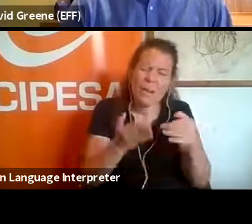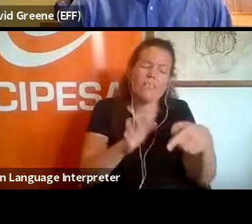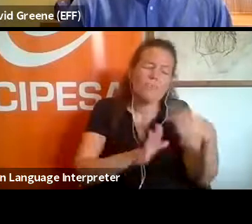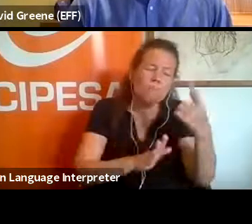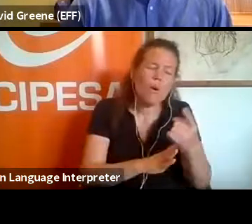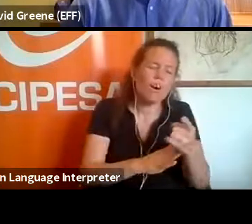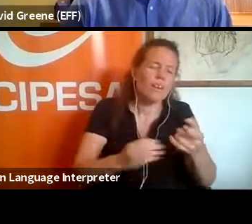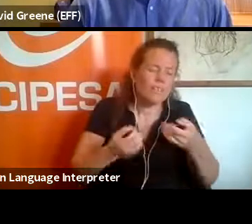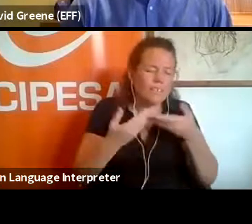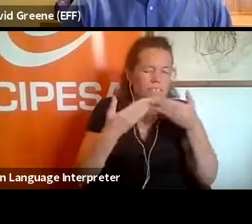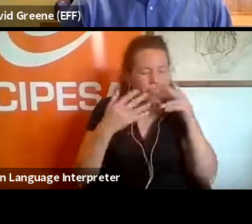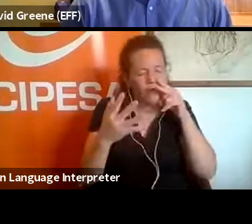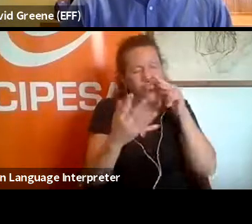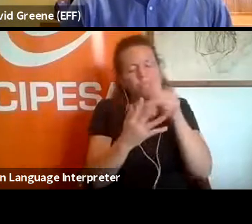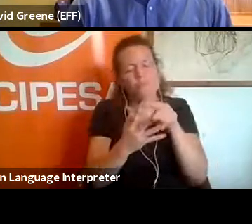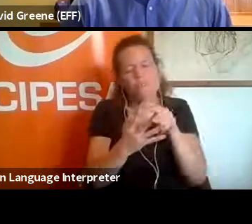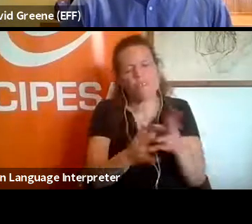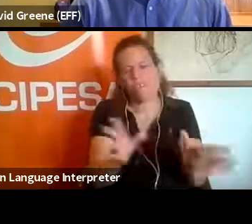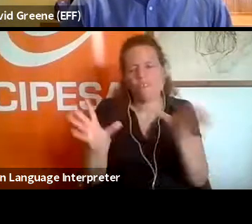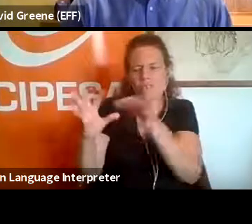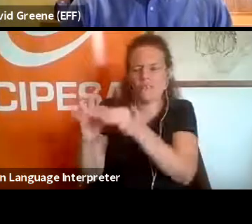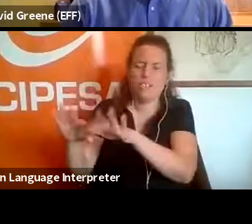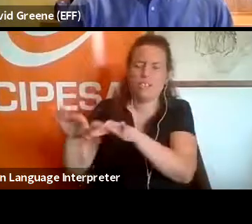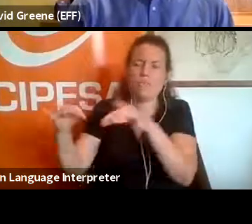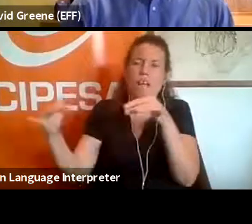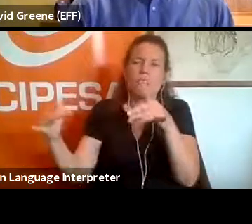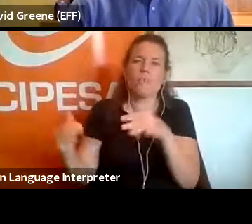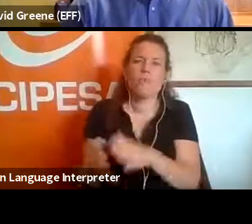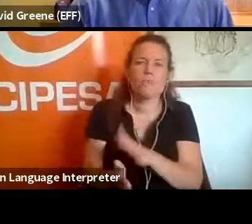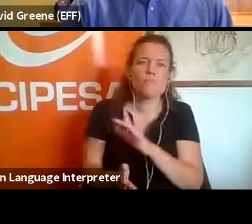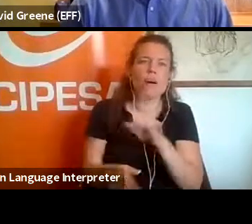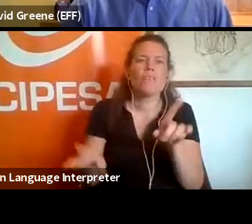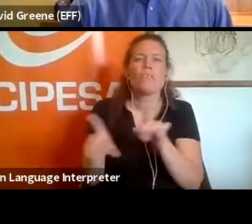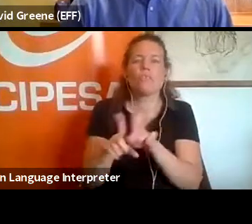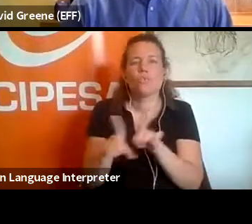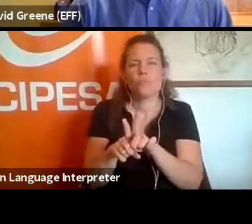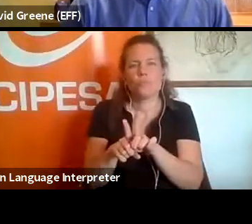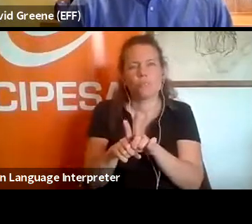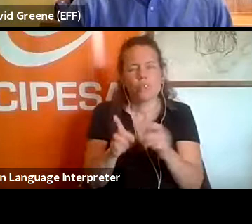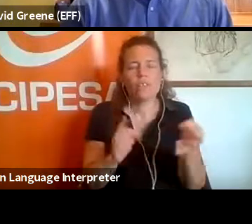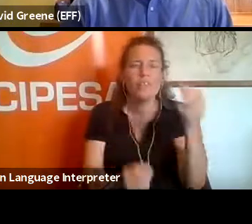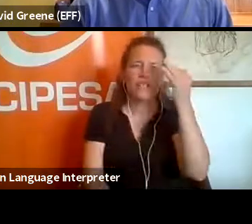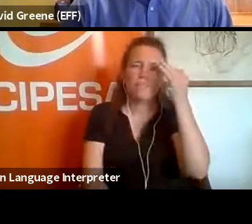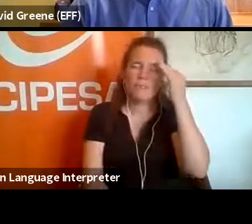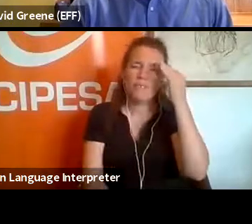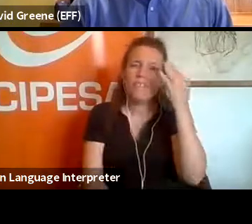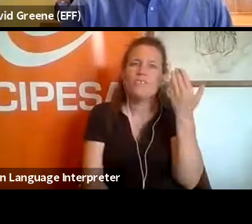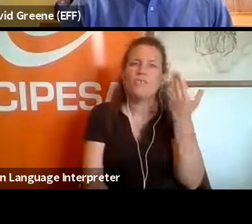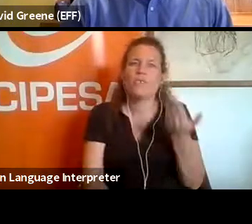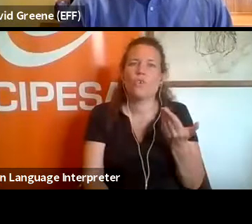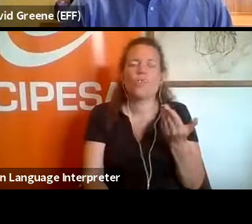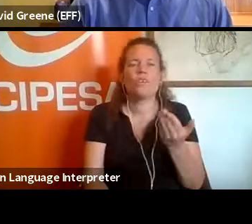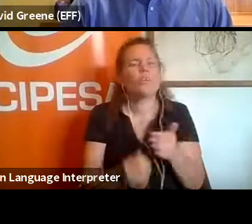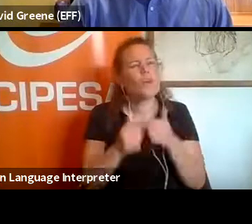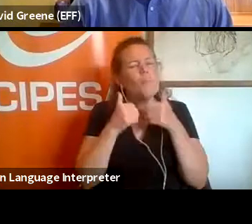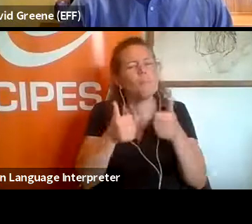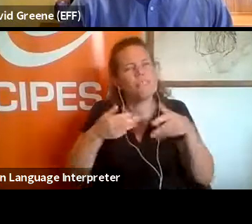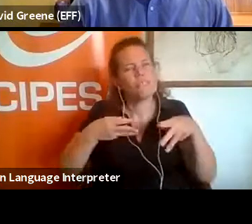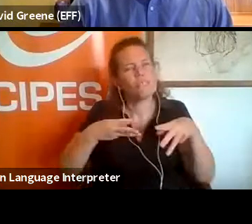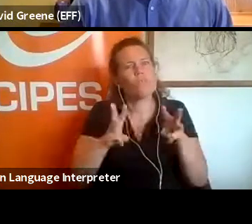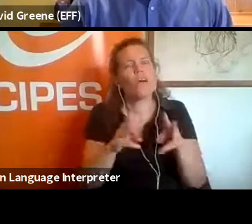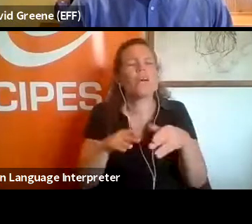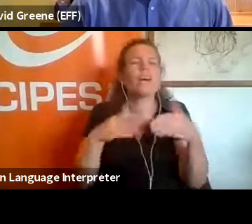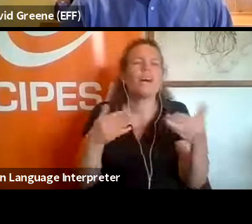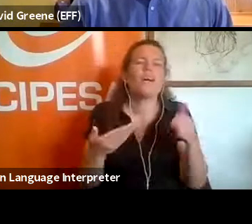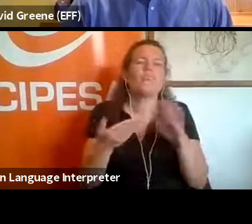actions relating to platforms, but also an inspiration on the best way to deal with the issue